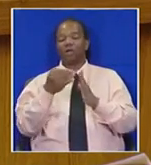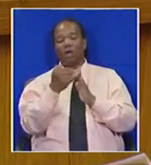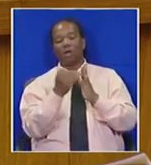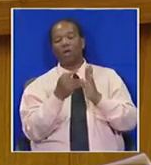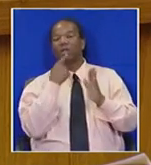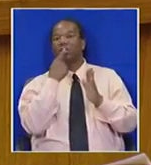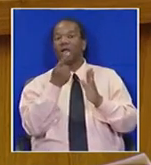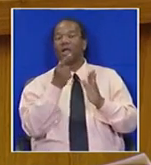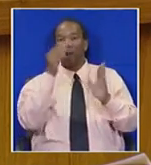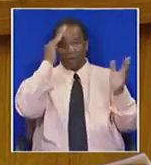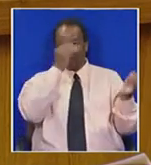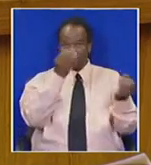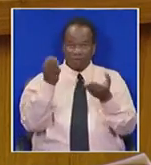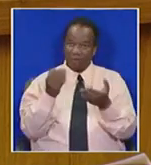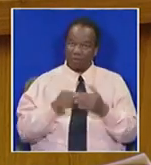your information.